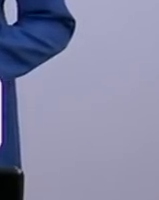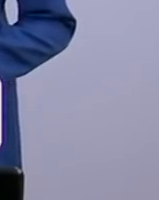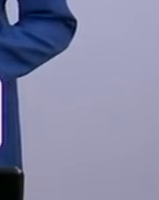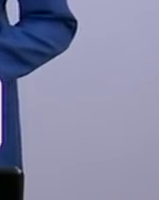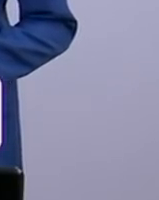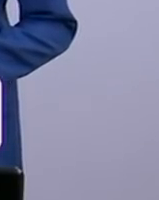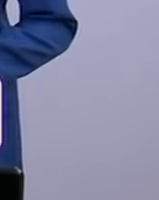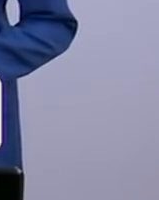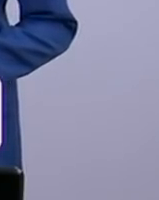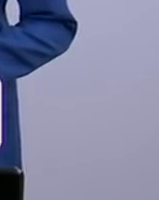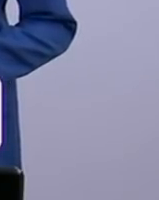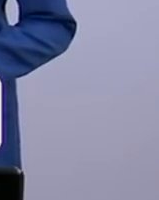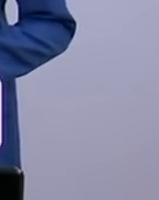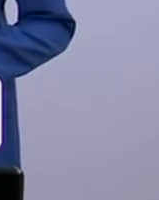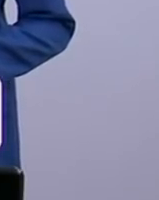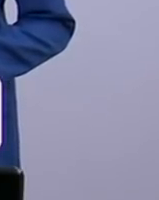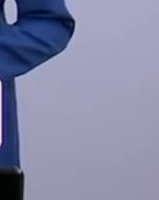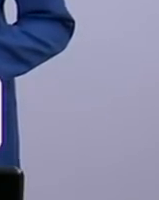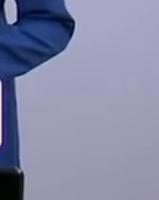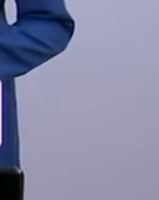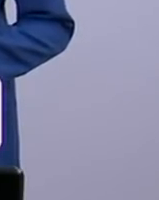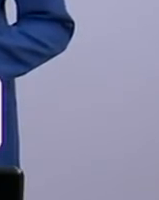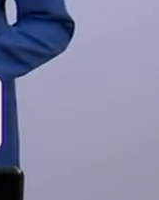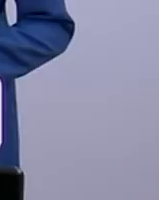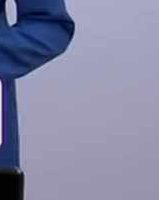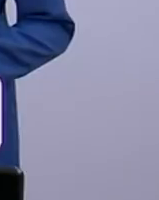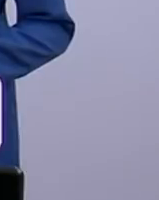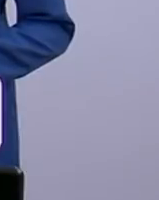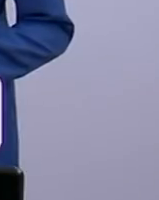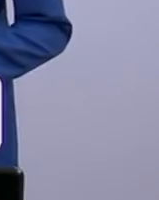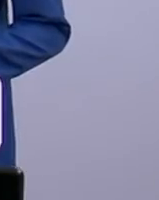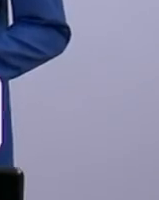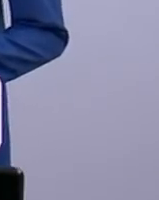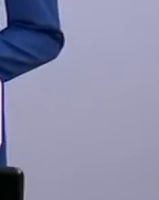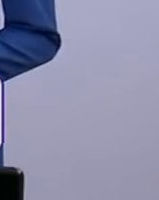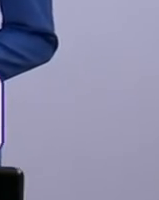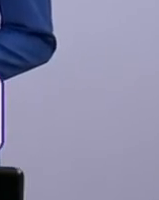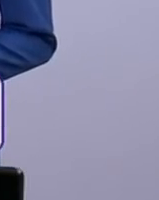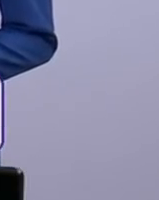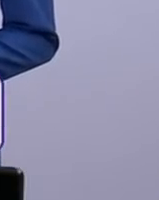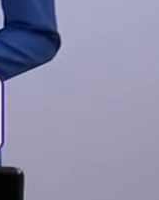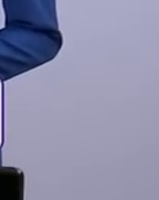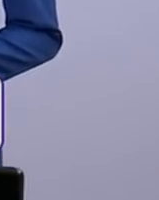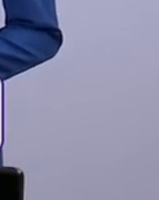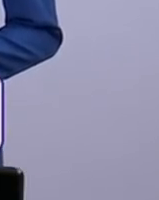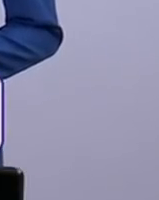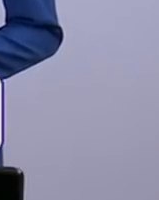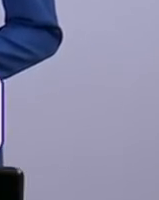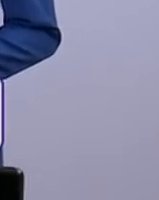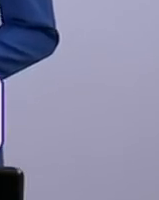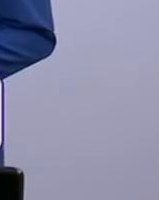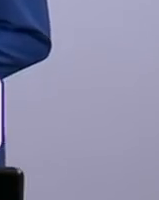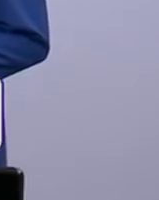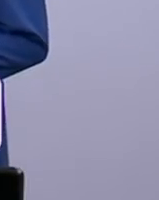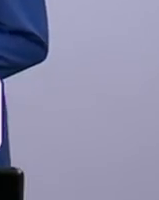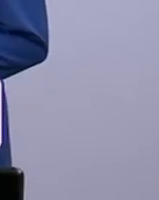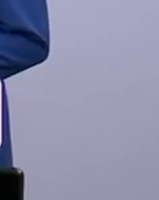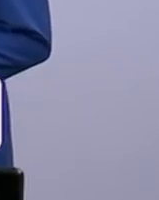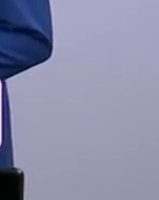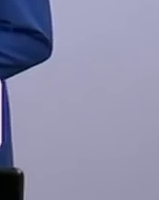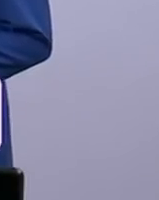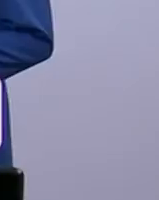Now, let's look at the definitions of these idioms. On the screen, you can see these five idioms and